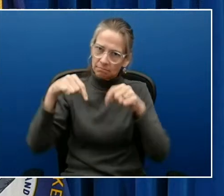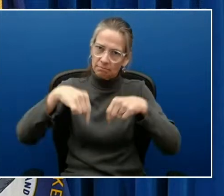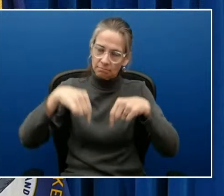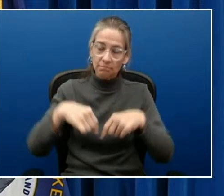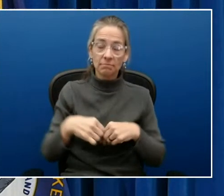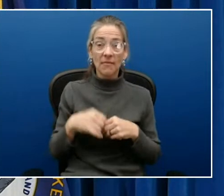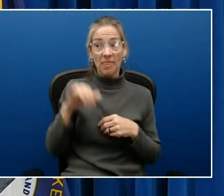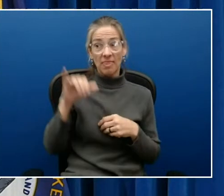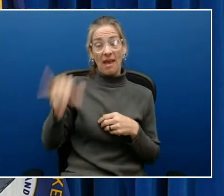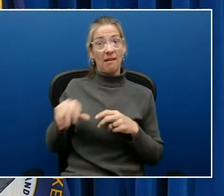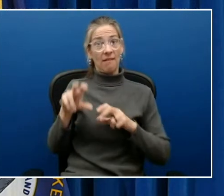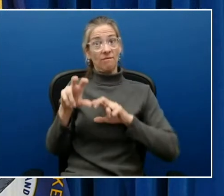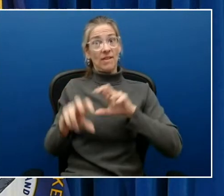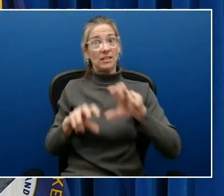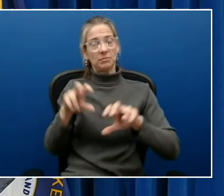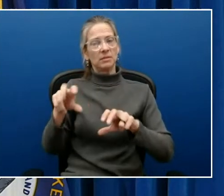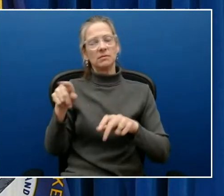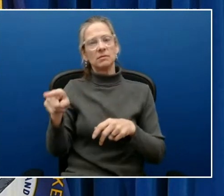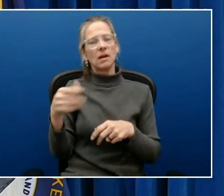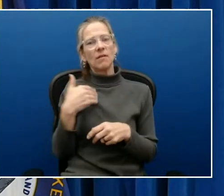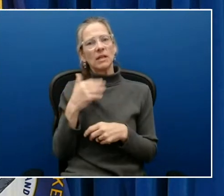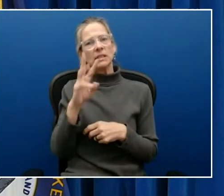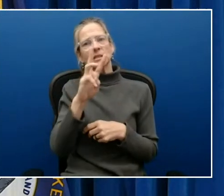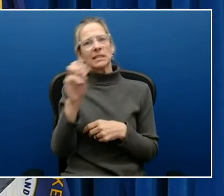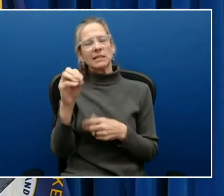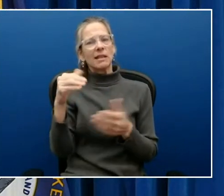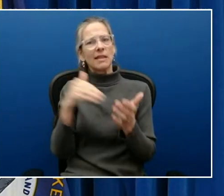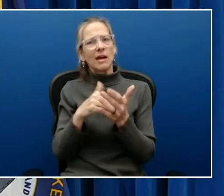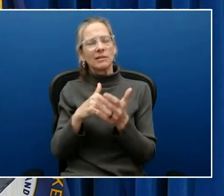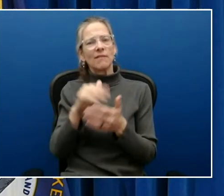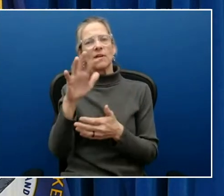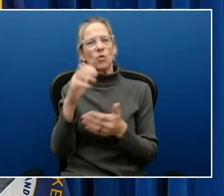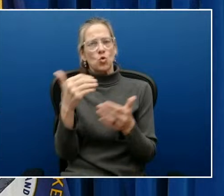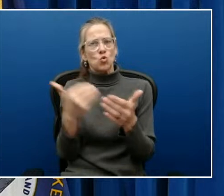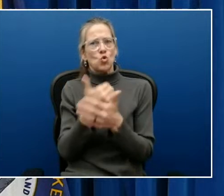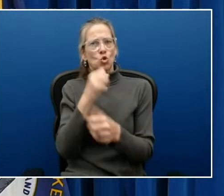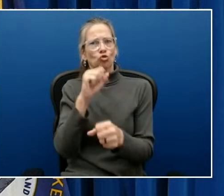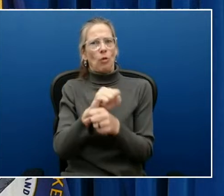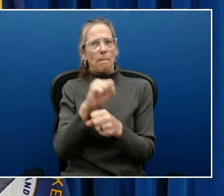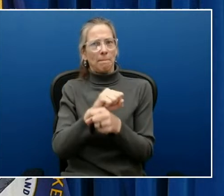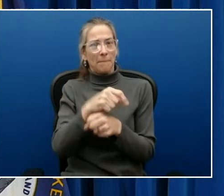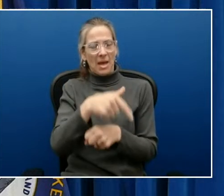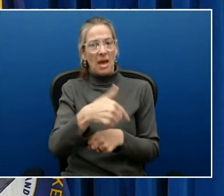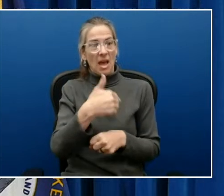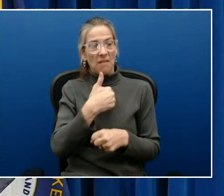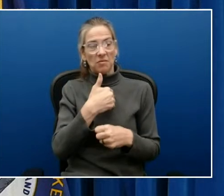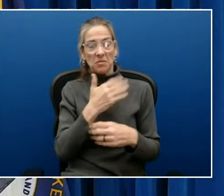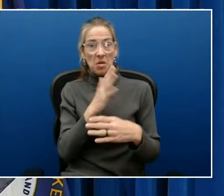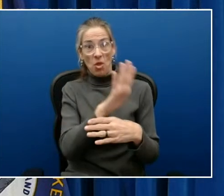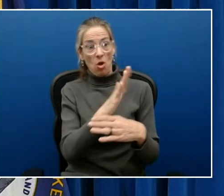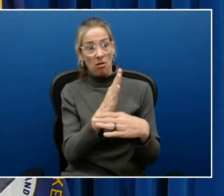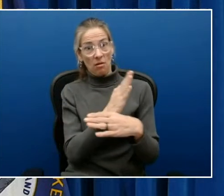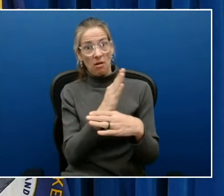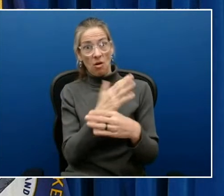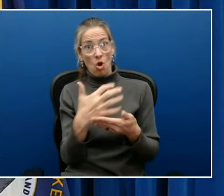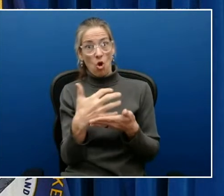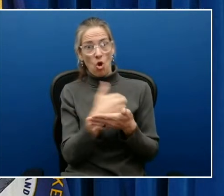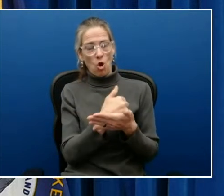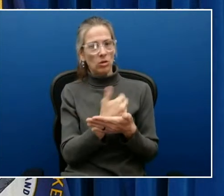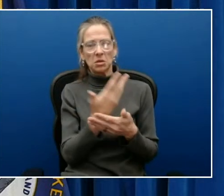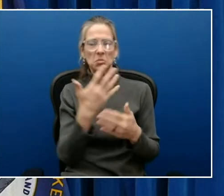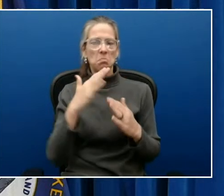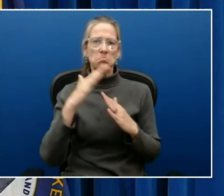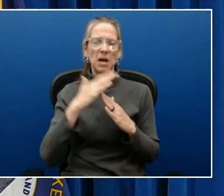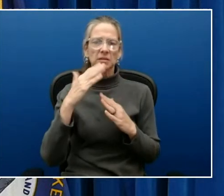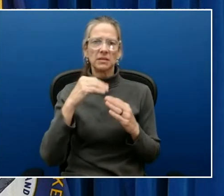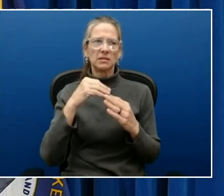more than 60,500 new jobs that have the best three-year average for wages that the state has ever seen.